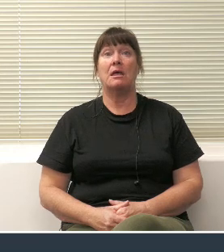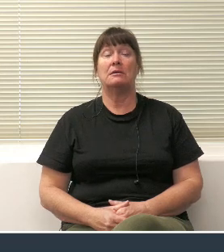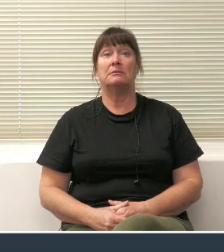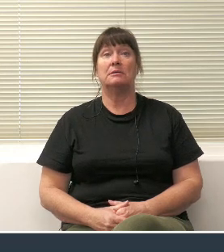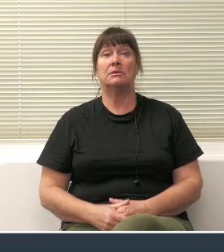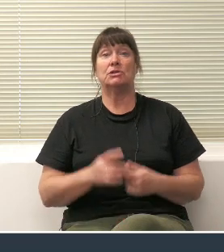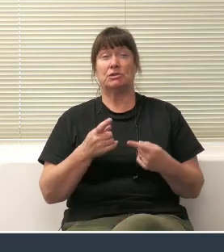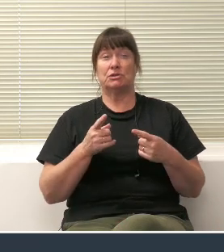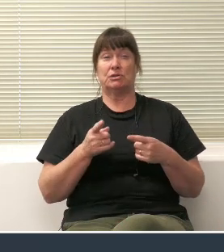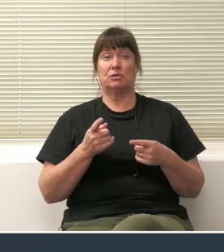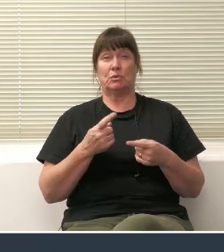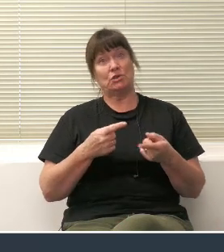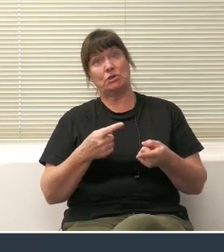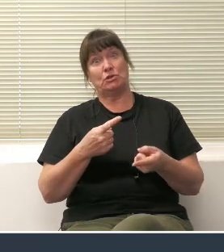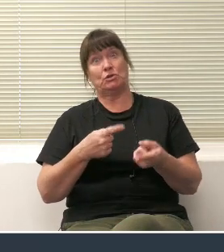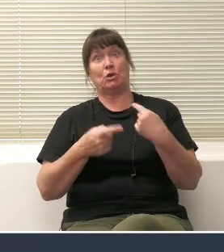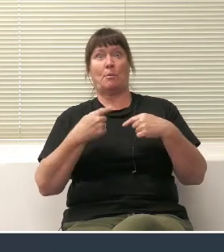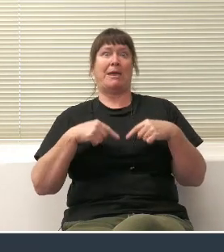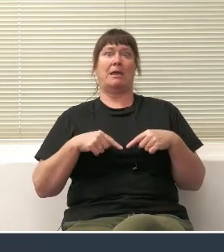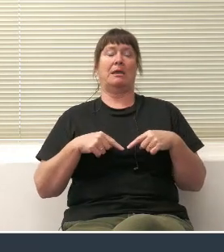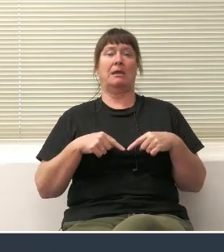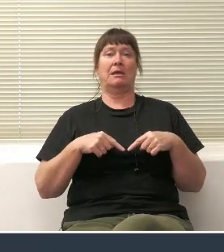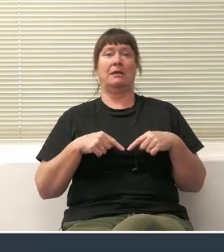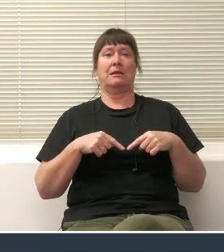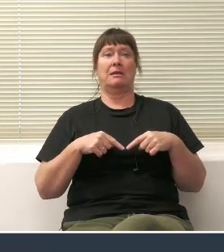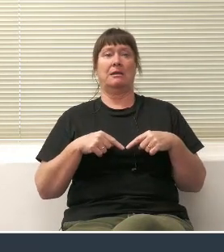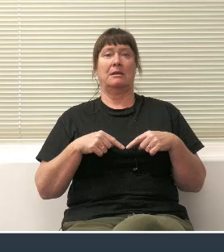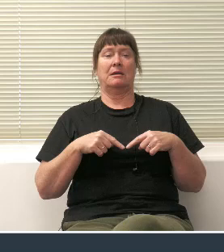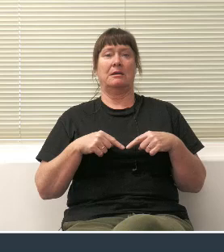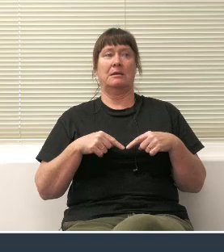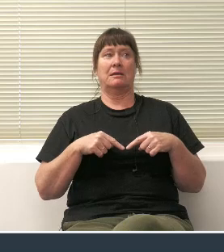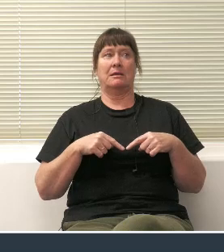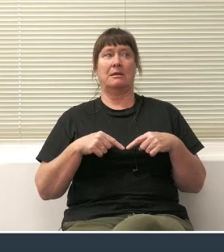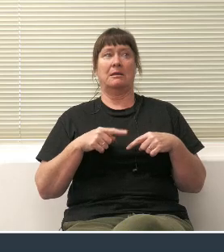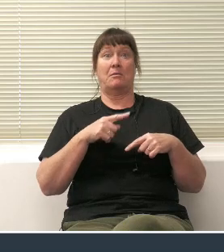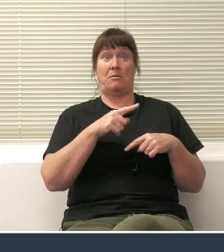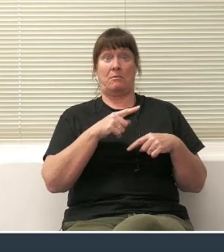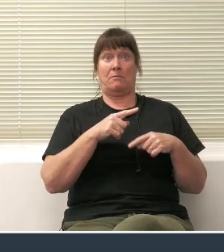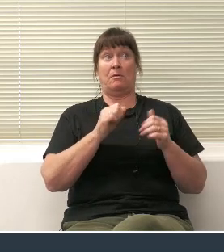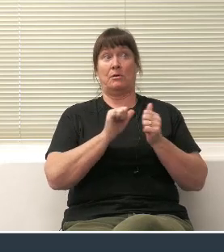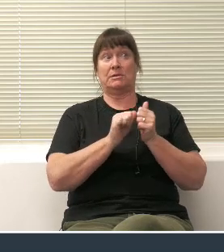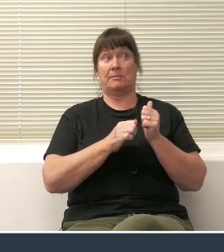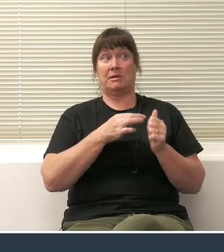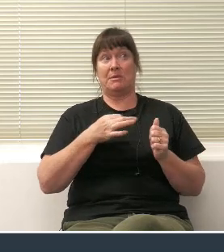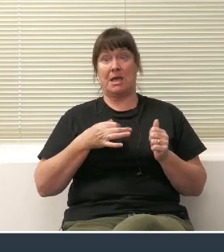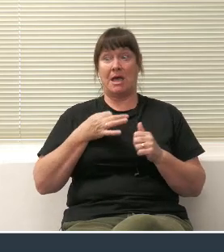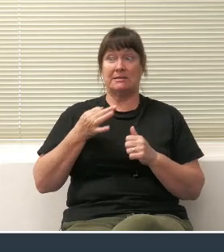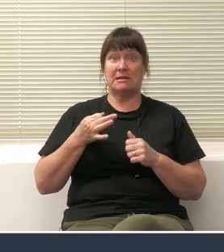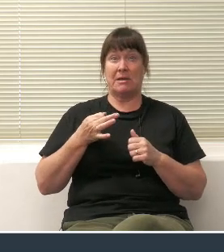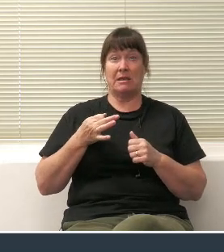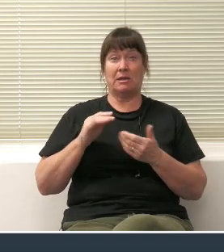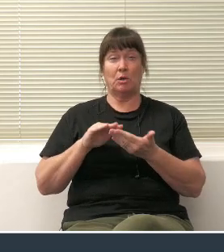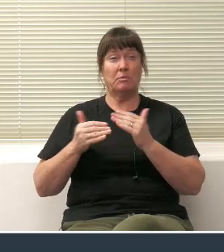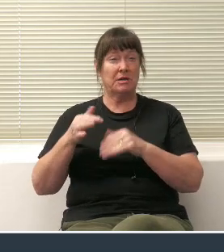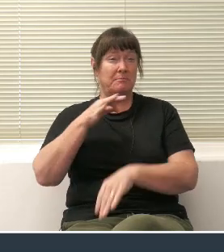to come back a few steps from what the Deputy Mayor asked about, the benefit that the community will get